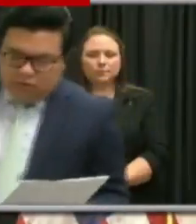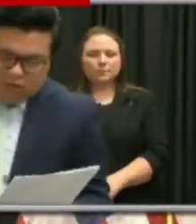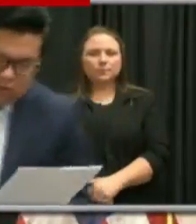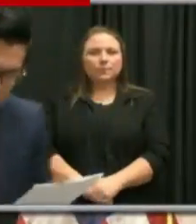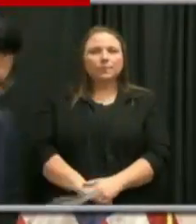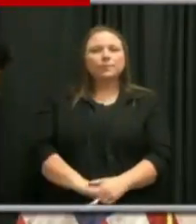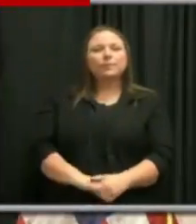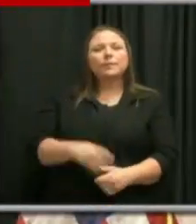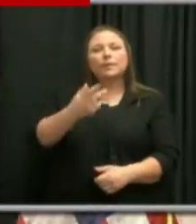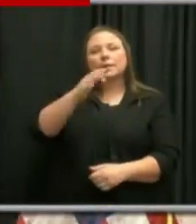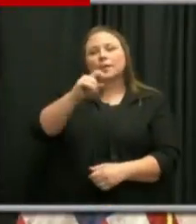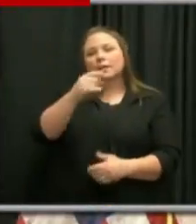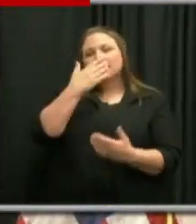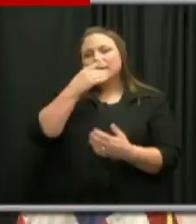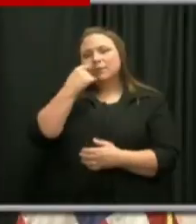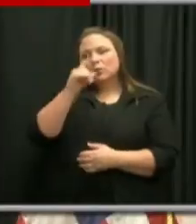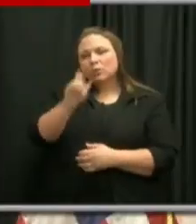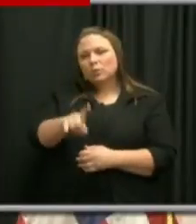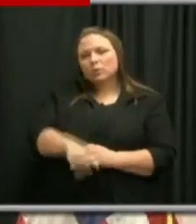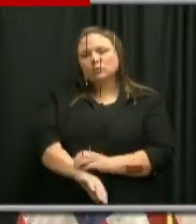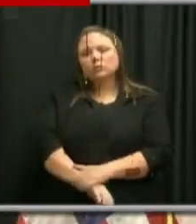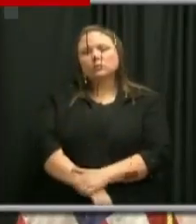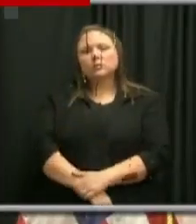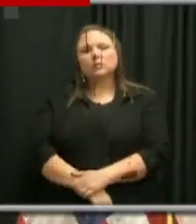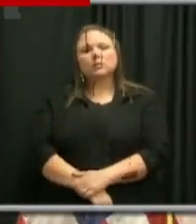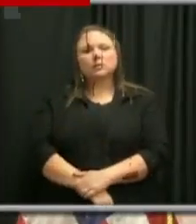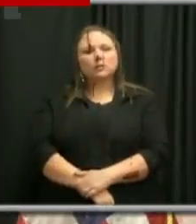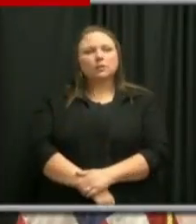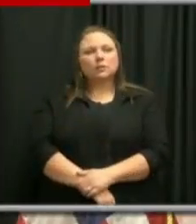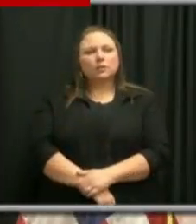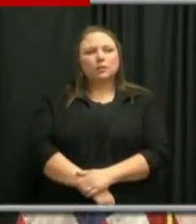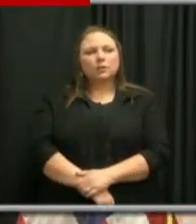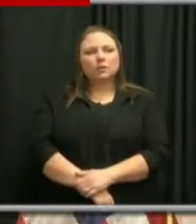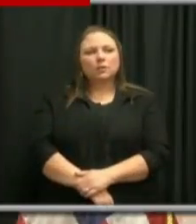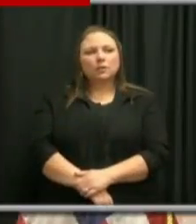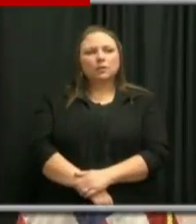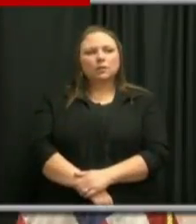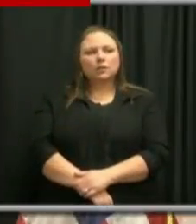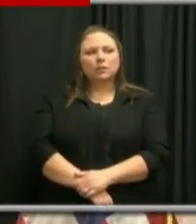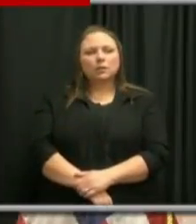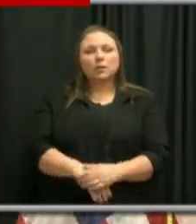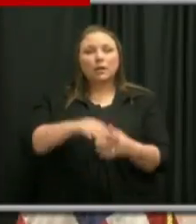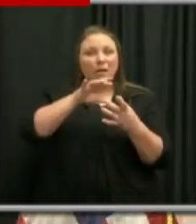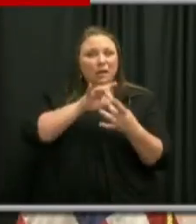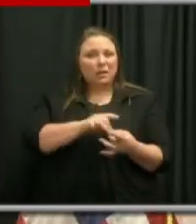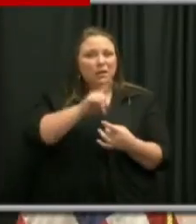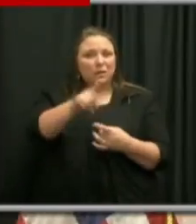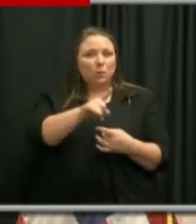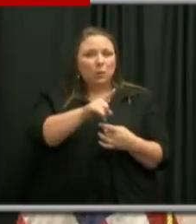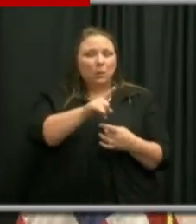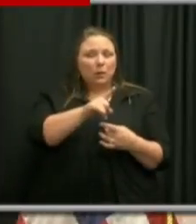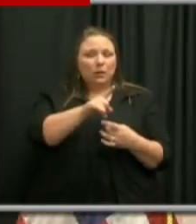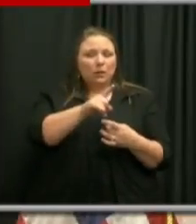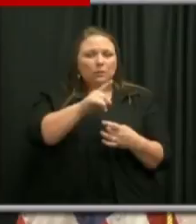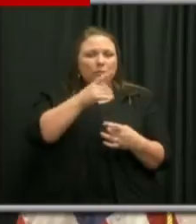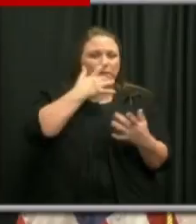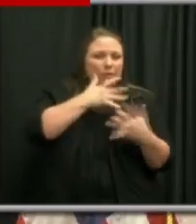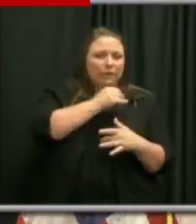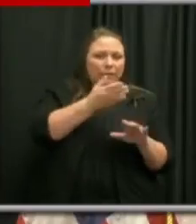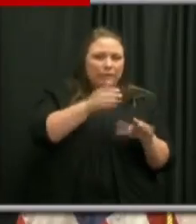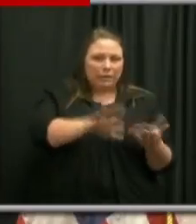Harry, thank you so much for your question. Regarding your part around disparities in deaths, I don't